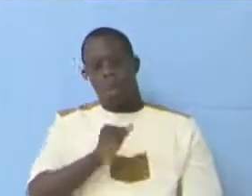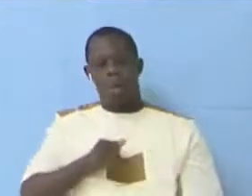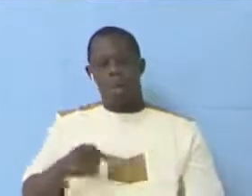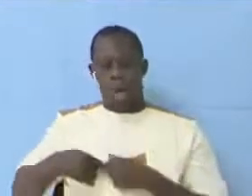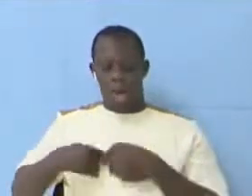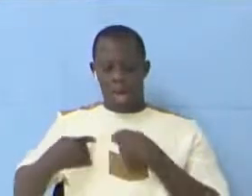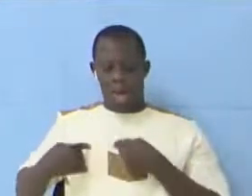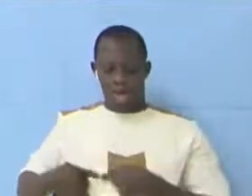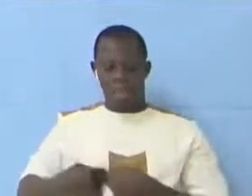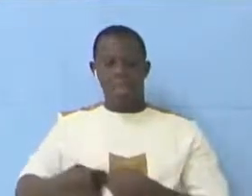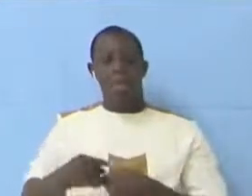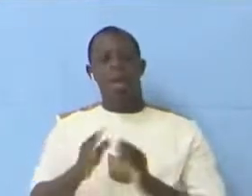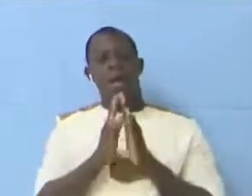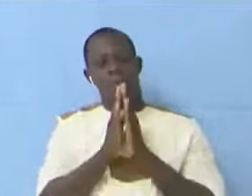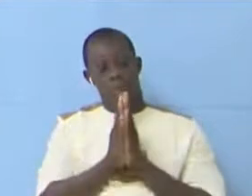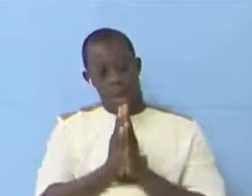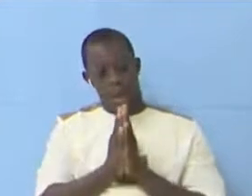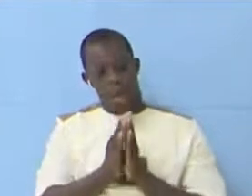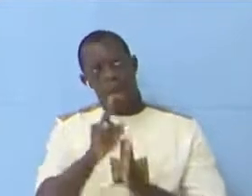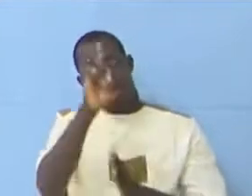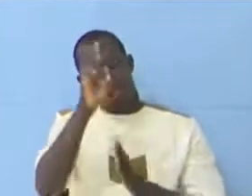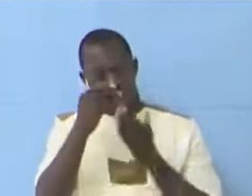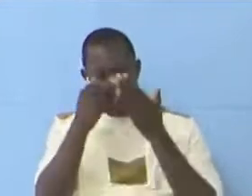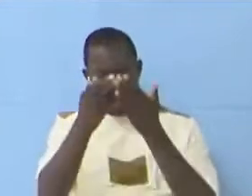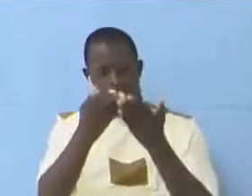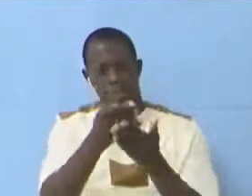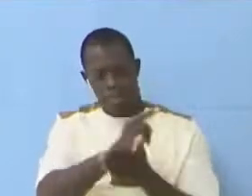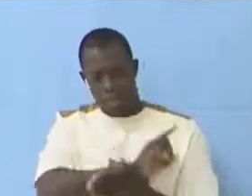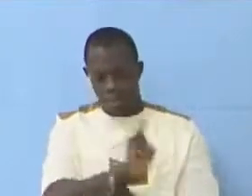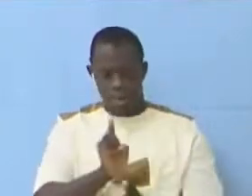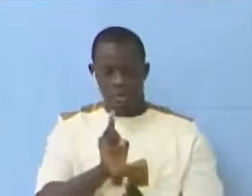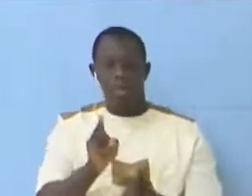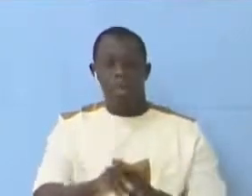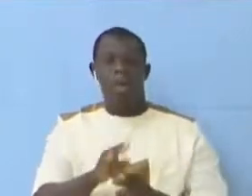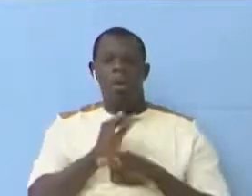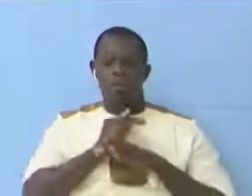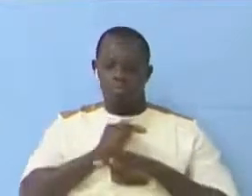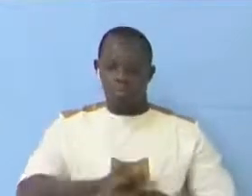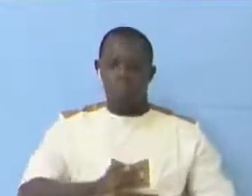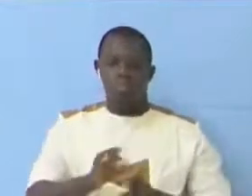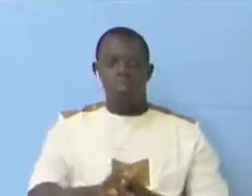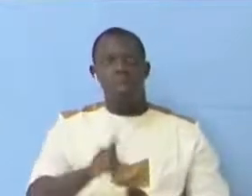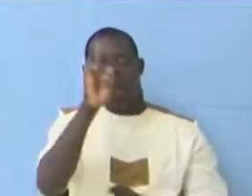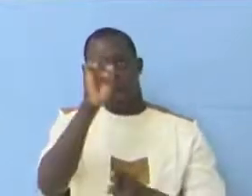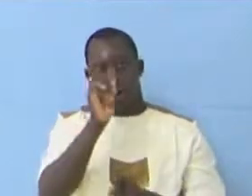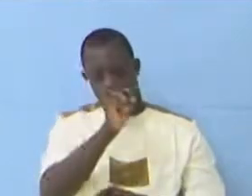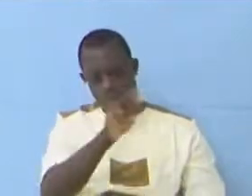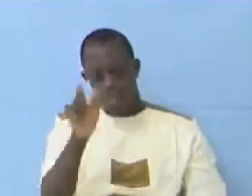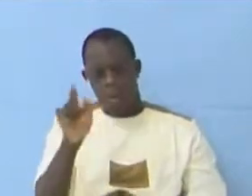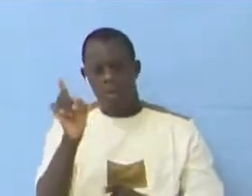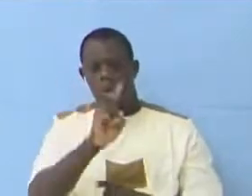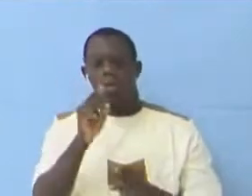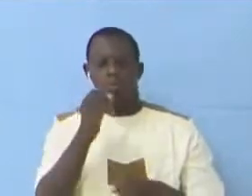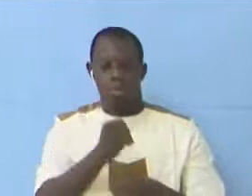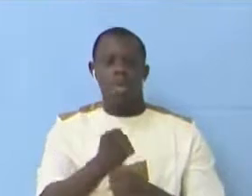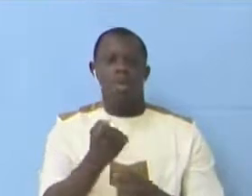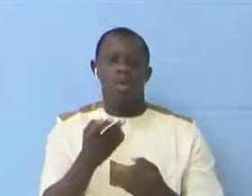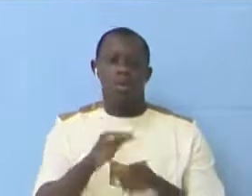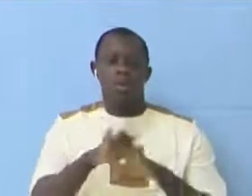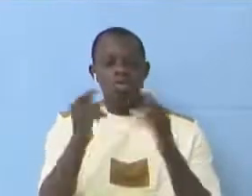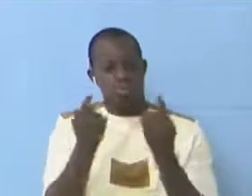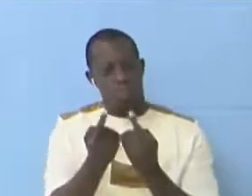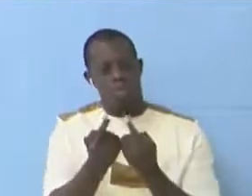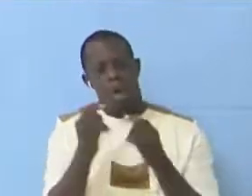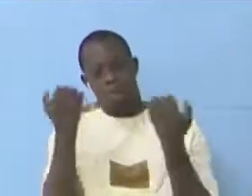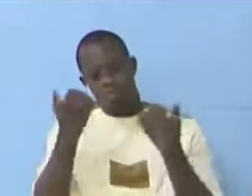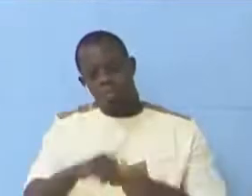te di ñaan yàlla mu ne leen xoli muñ. And pray that yàlla fay leen li ngeen tooñ. and God reward them